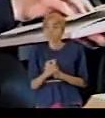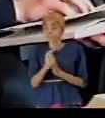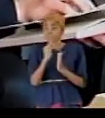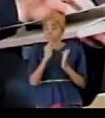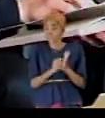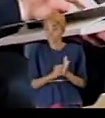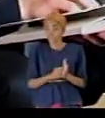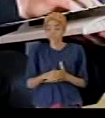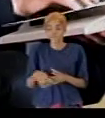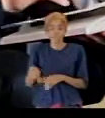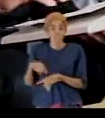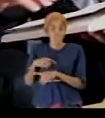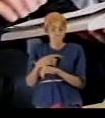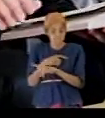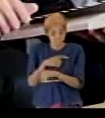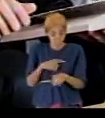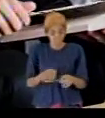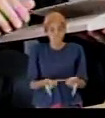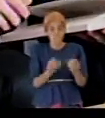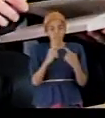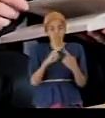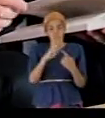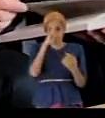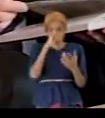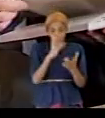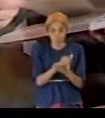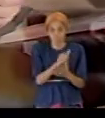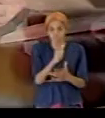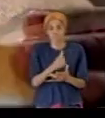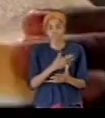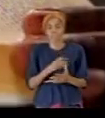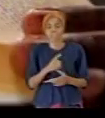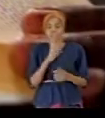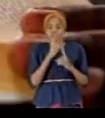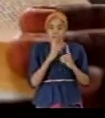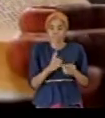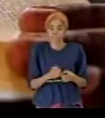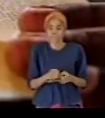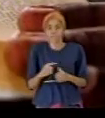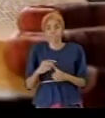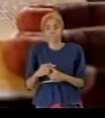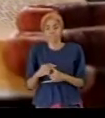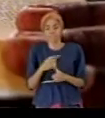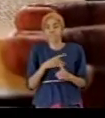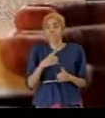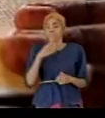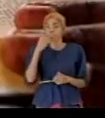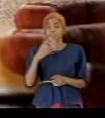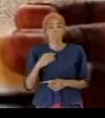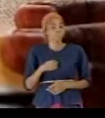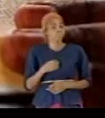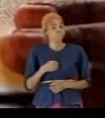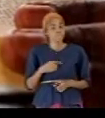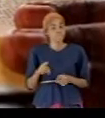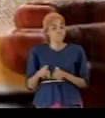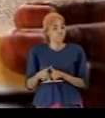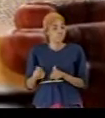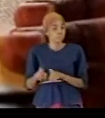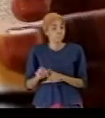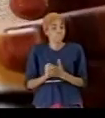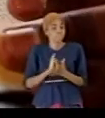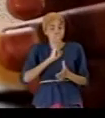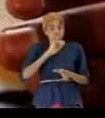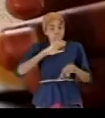to believe. He expounded and then he testified. He said, me too. That power of the gospel